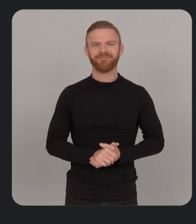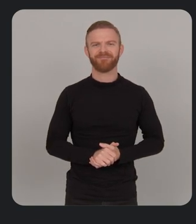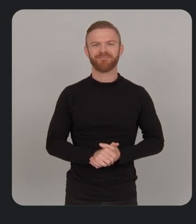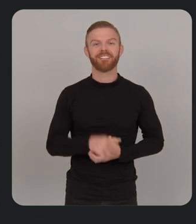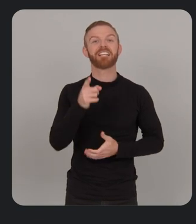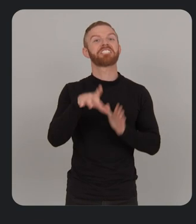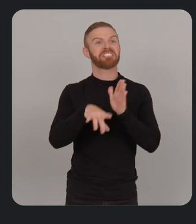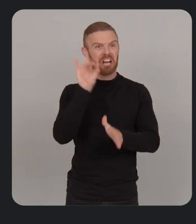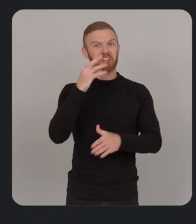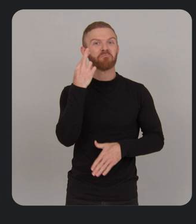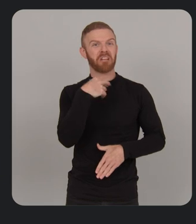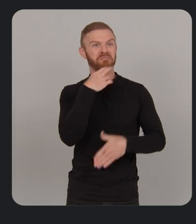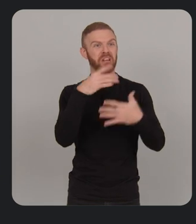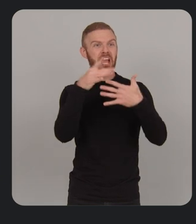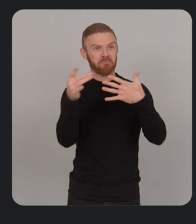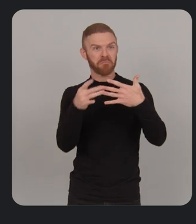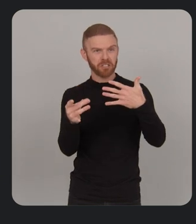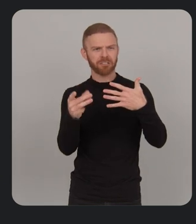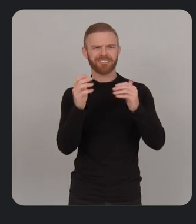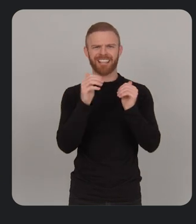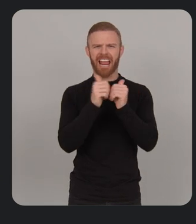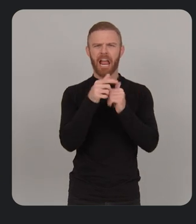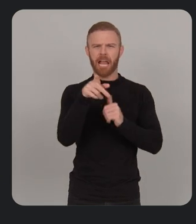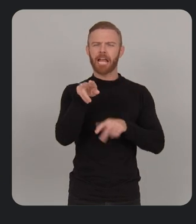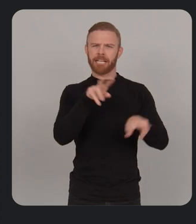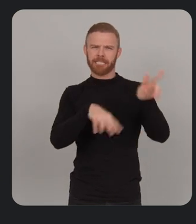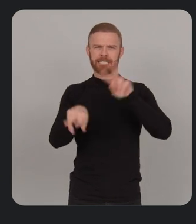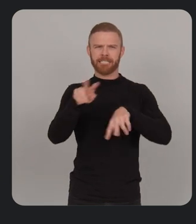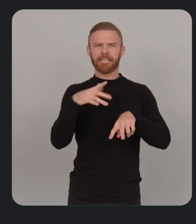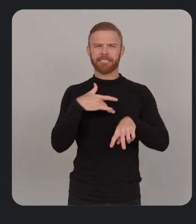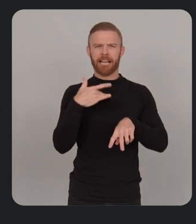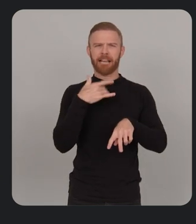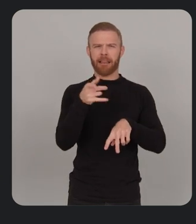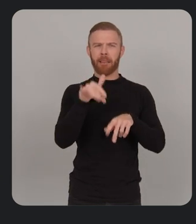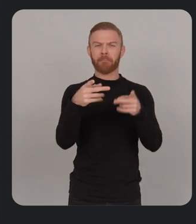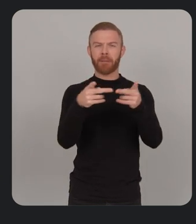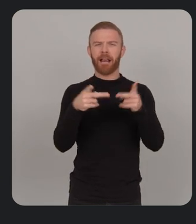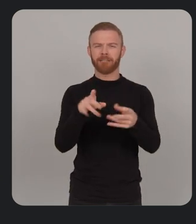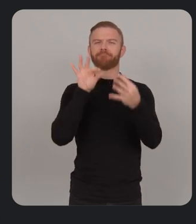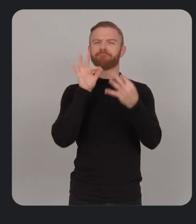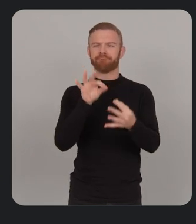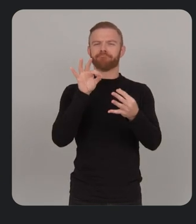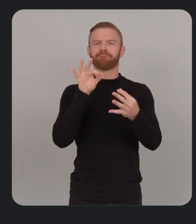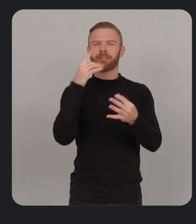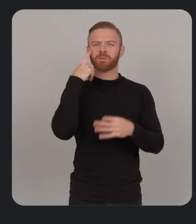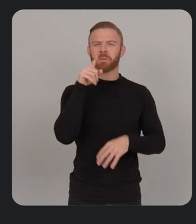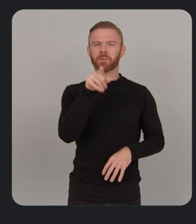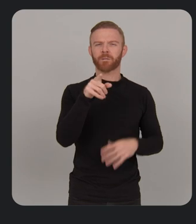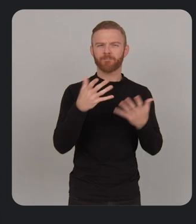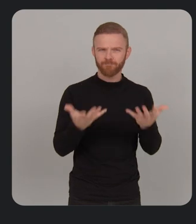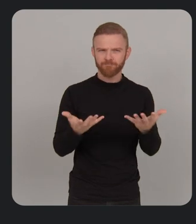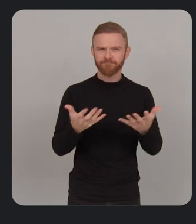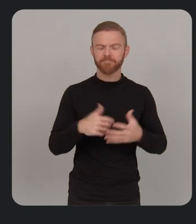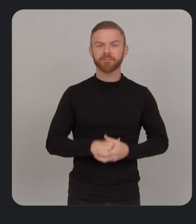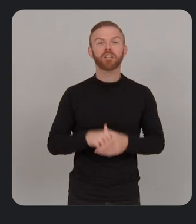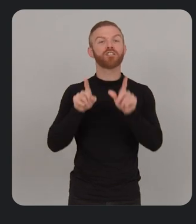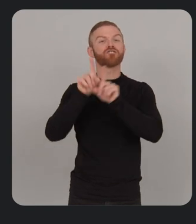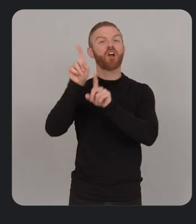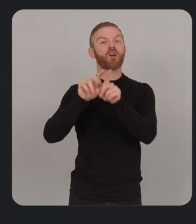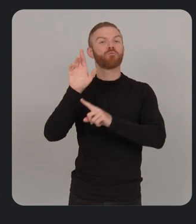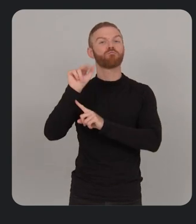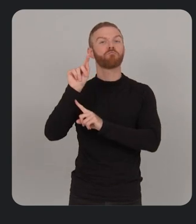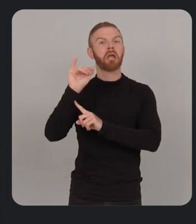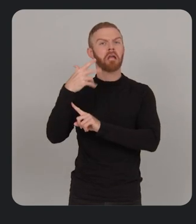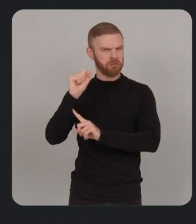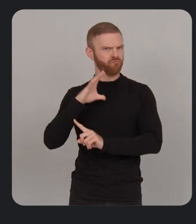Once you've found some restaurant options, how do you make sense of it all and decide which place is right for you? Star ratings